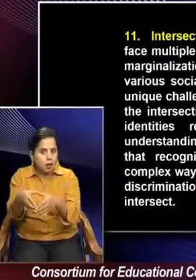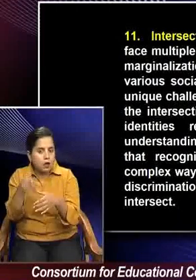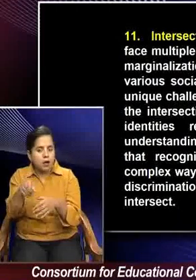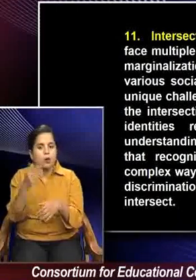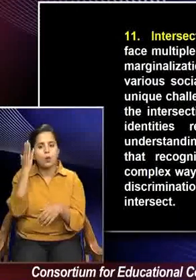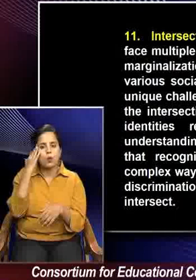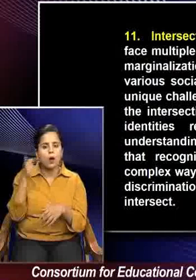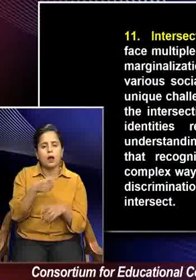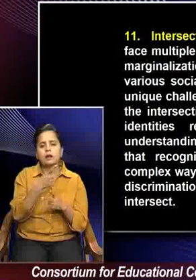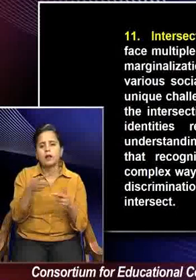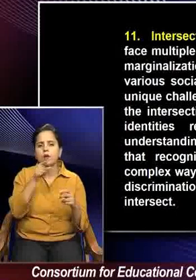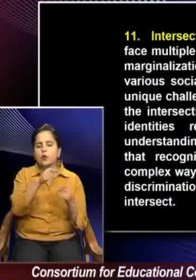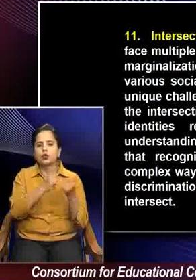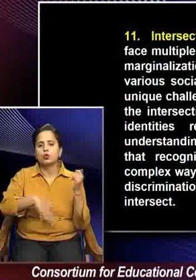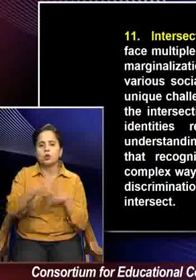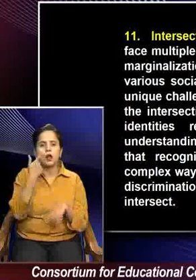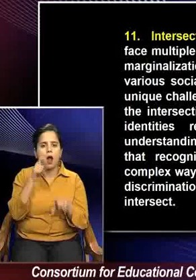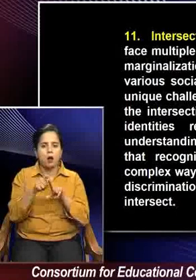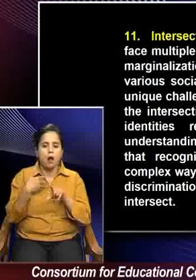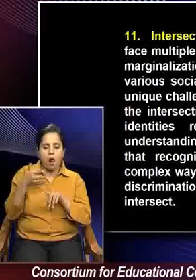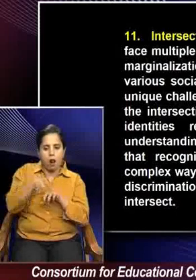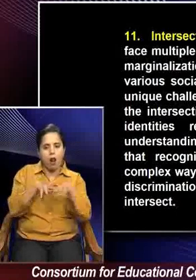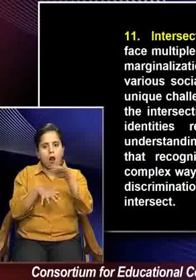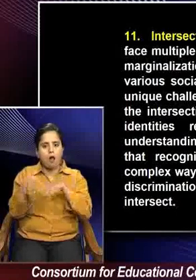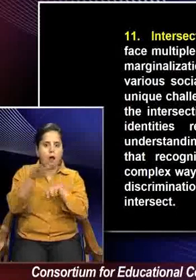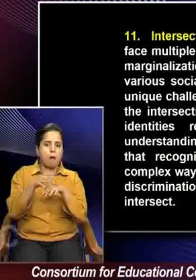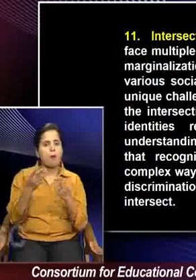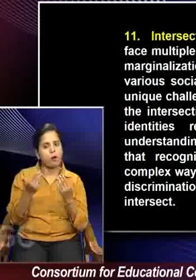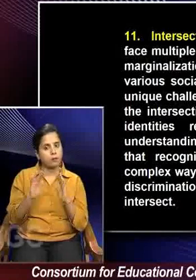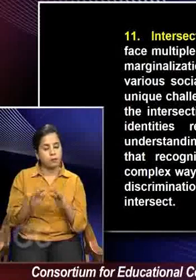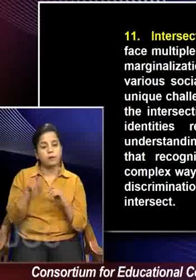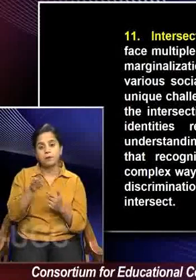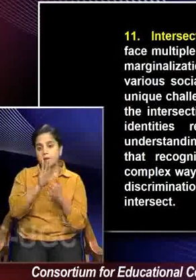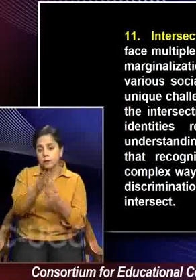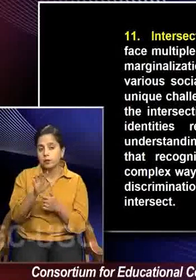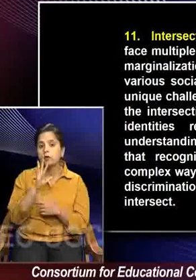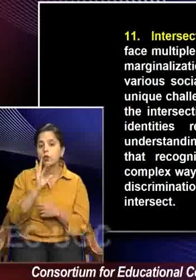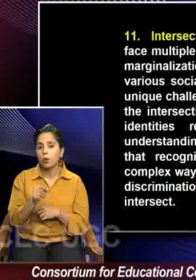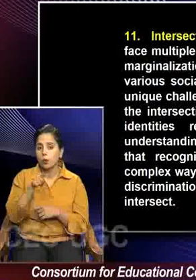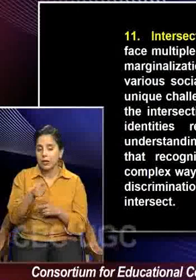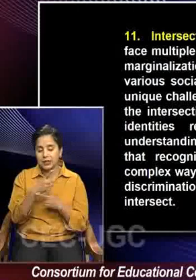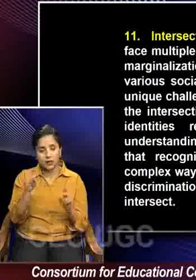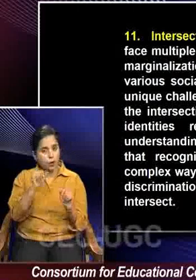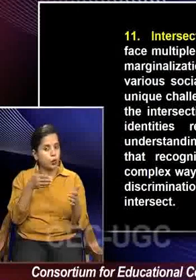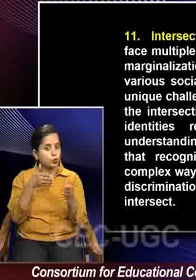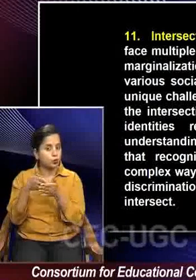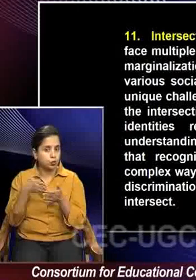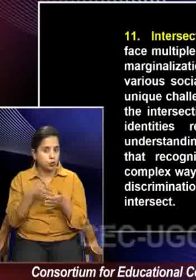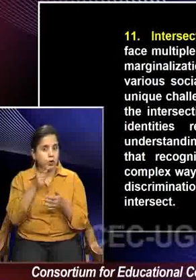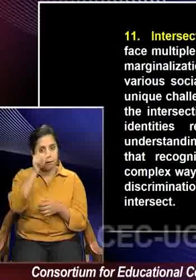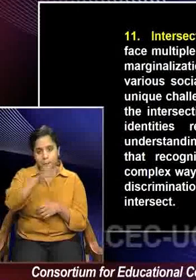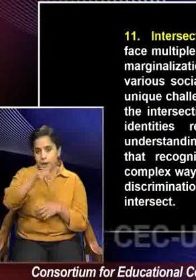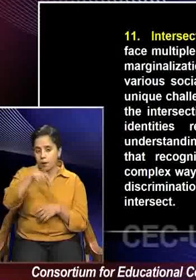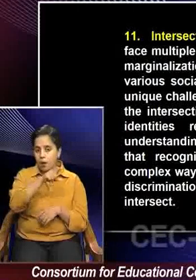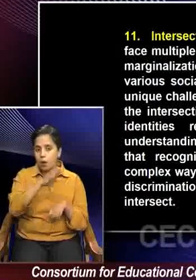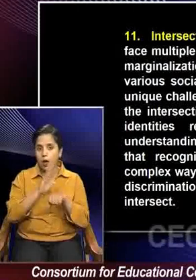of various social identities, and addressing the unique challenges faced by